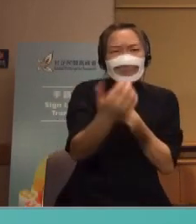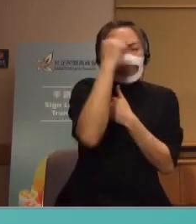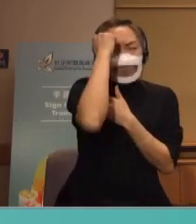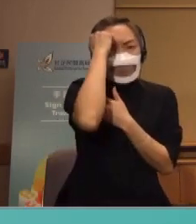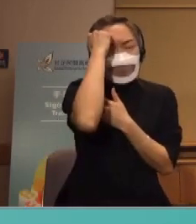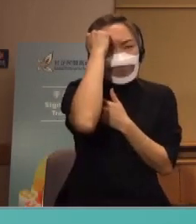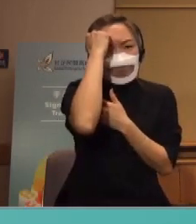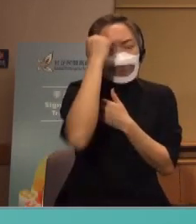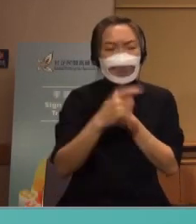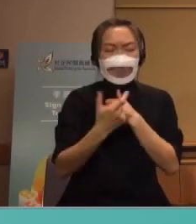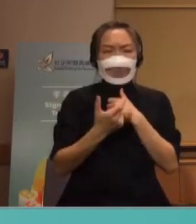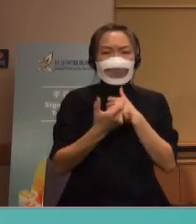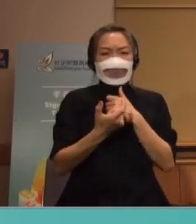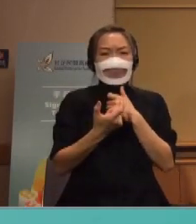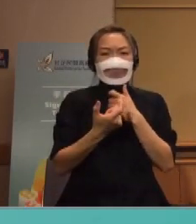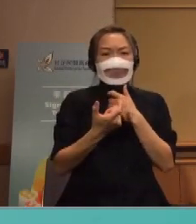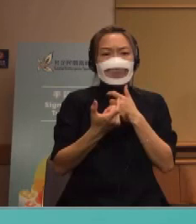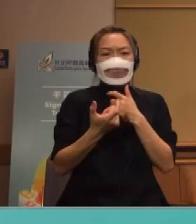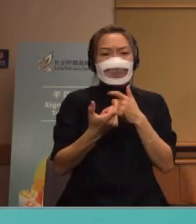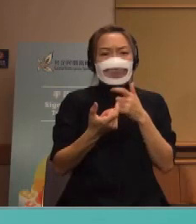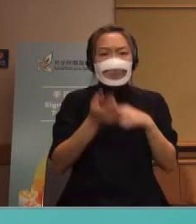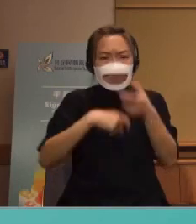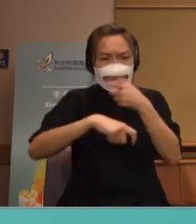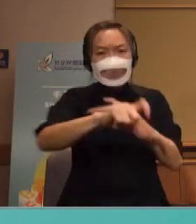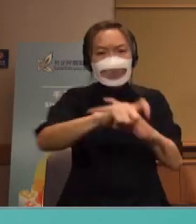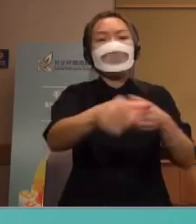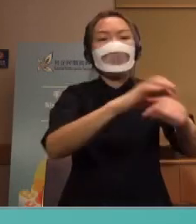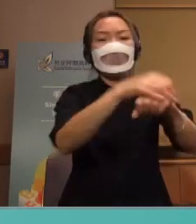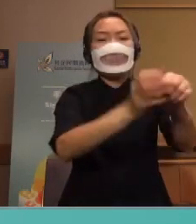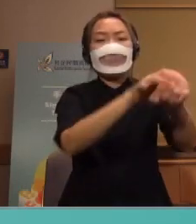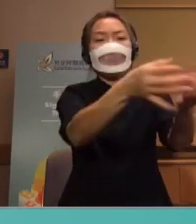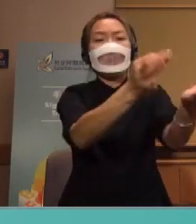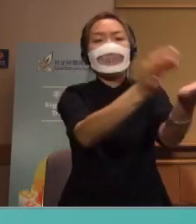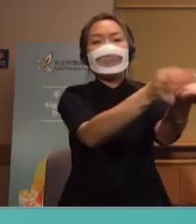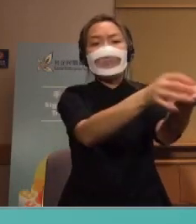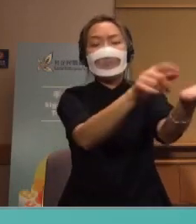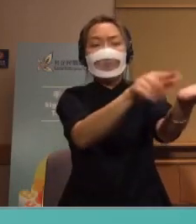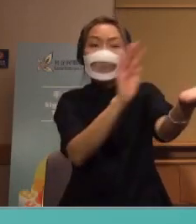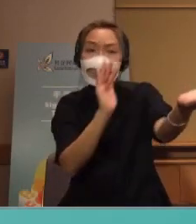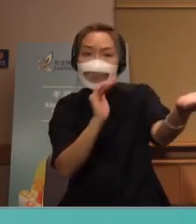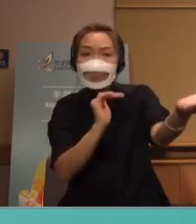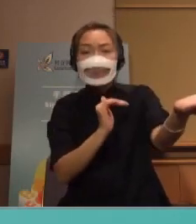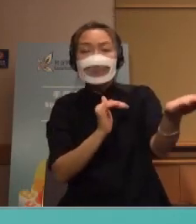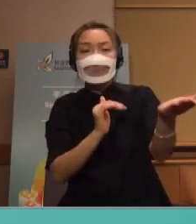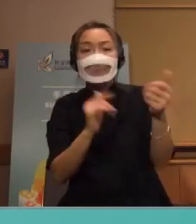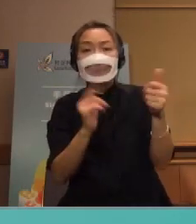in the future it could be you need to go through an intermediary again because of the CBDC, because it doesn't work well together.